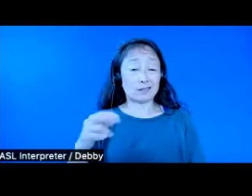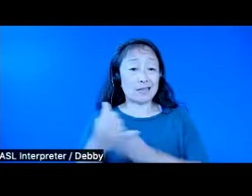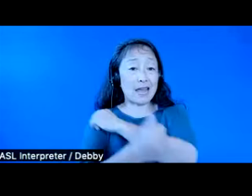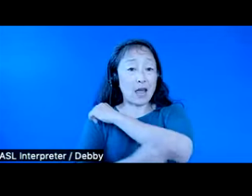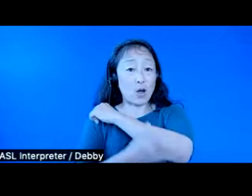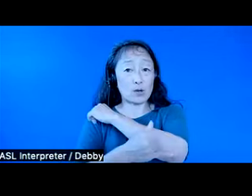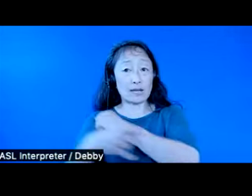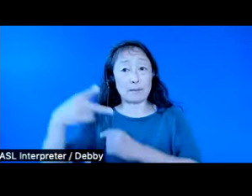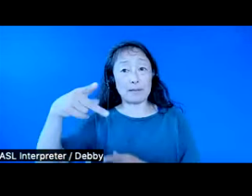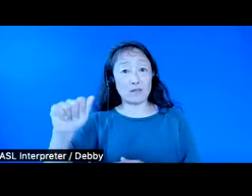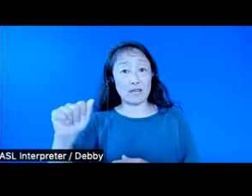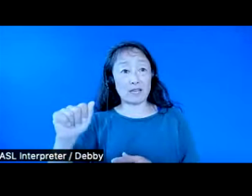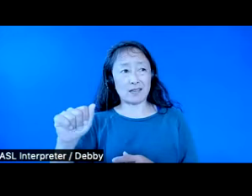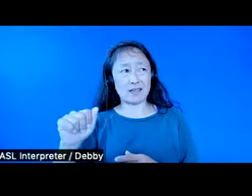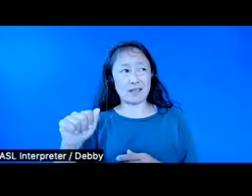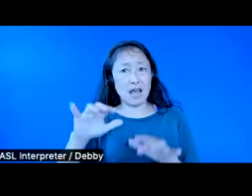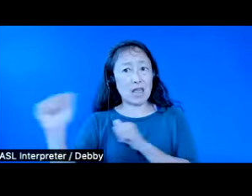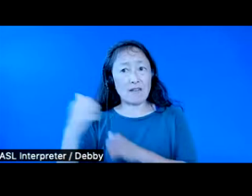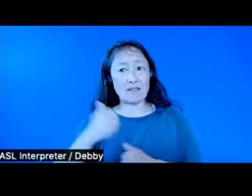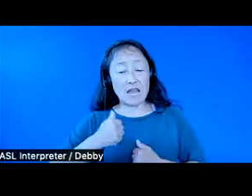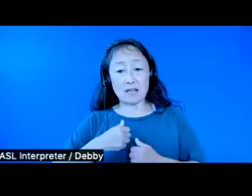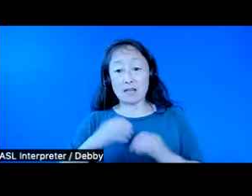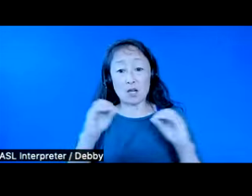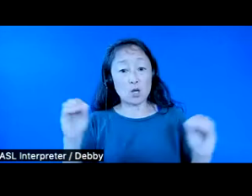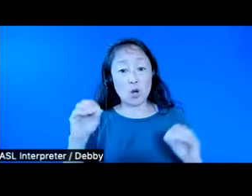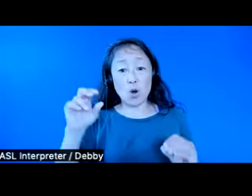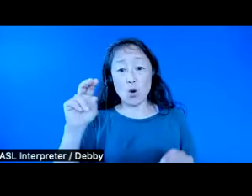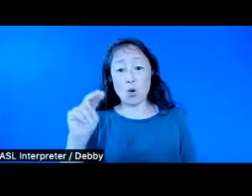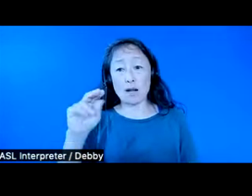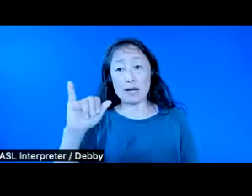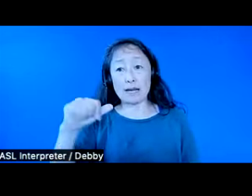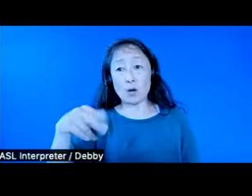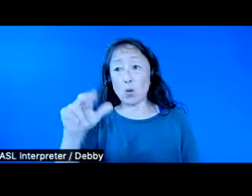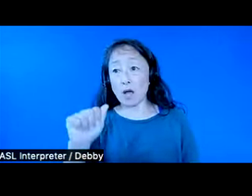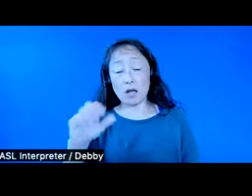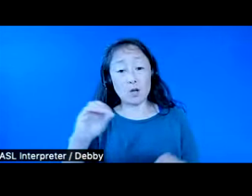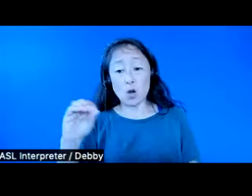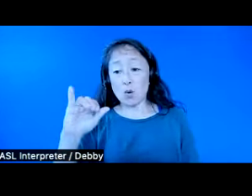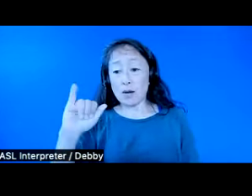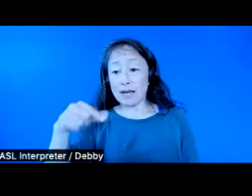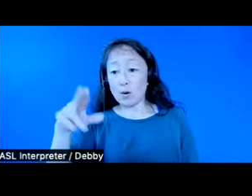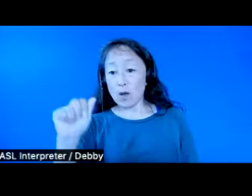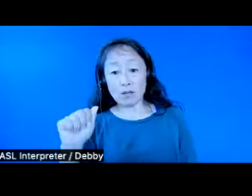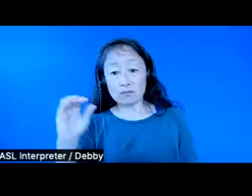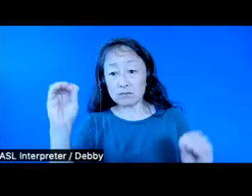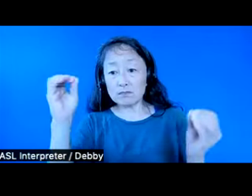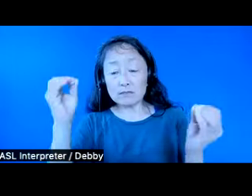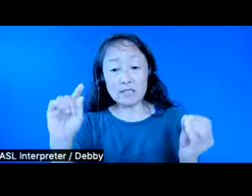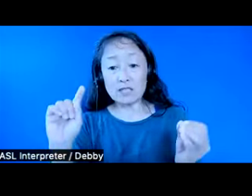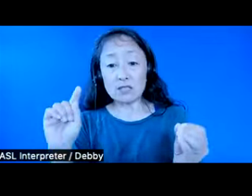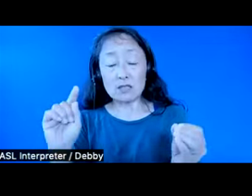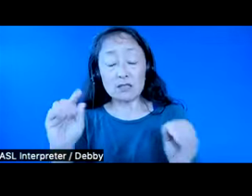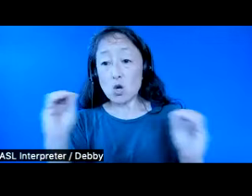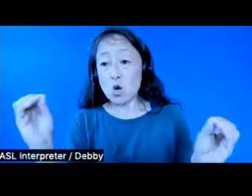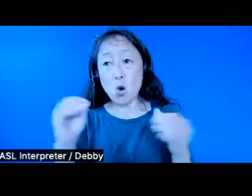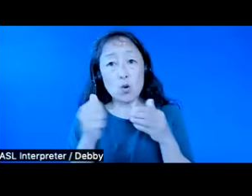now. There was no NICWA, there was no ICWA, there was no tracking